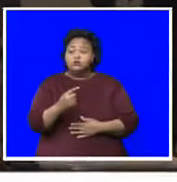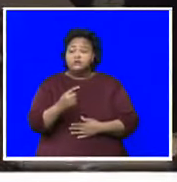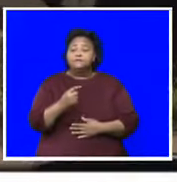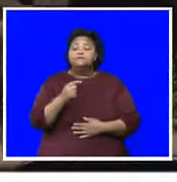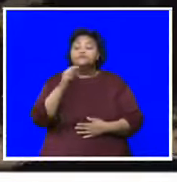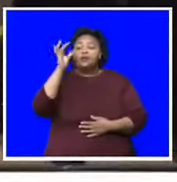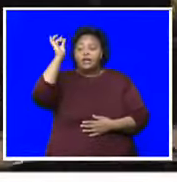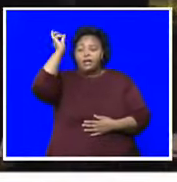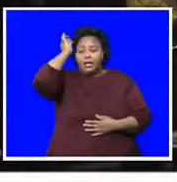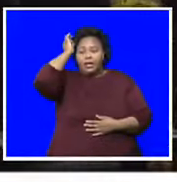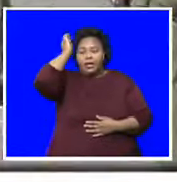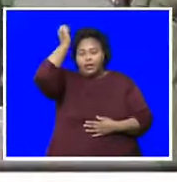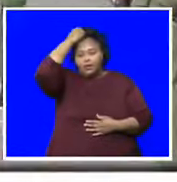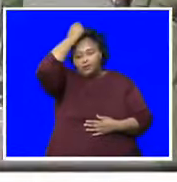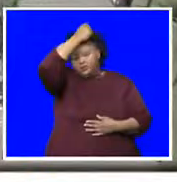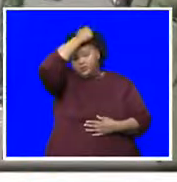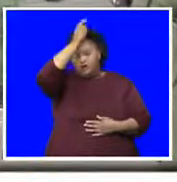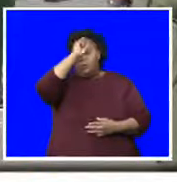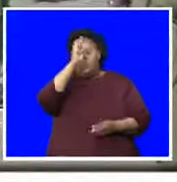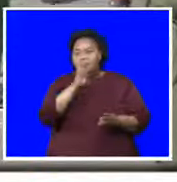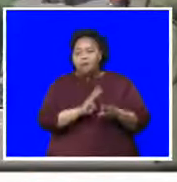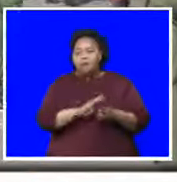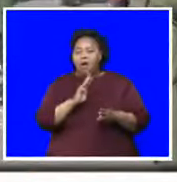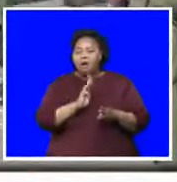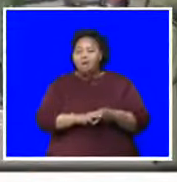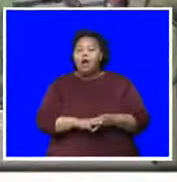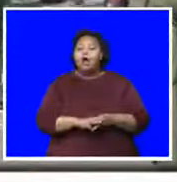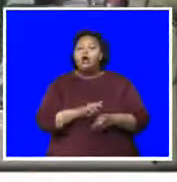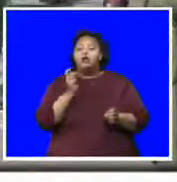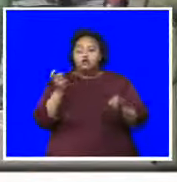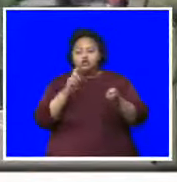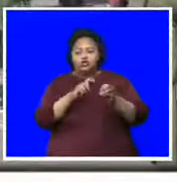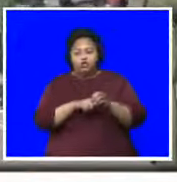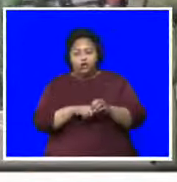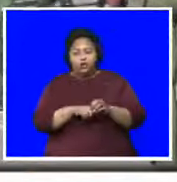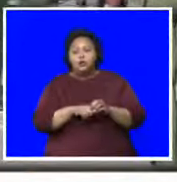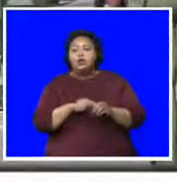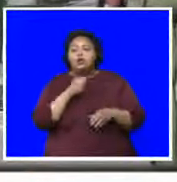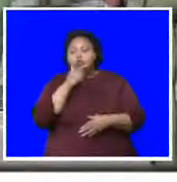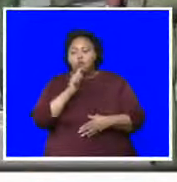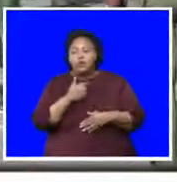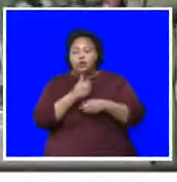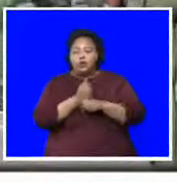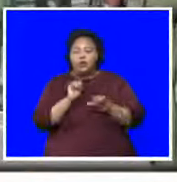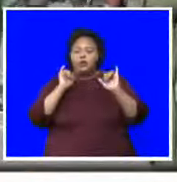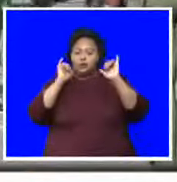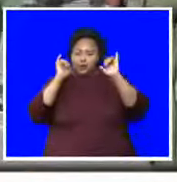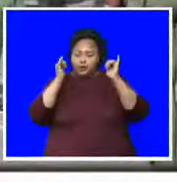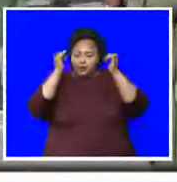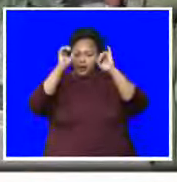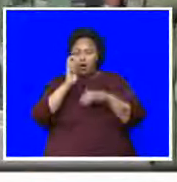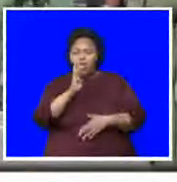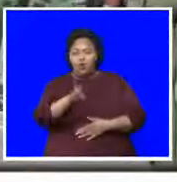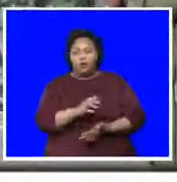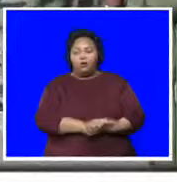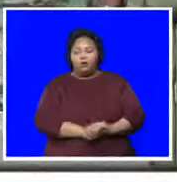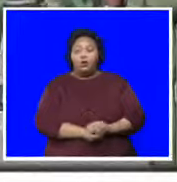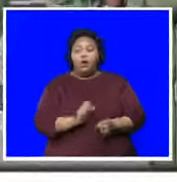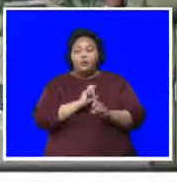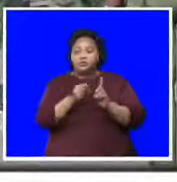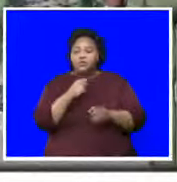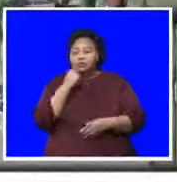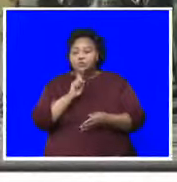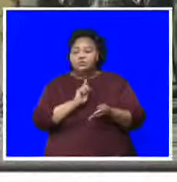bless the event with their presence. She urged Emaswati to keep time. She further emphasized that the